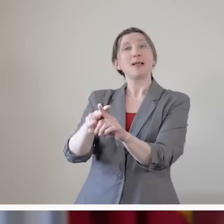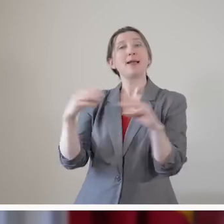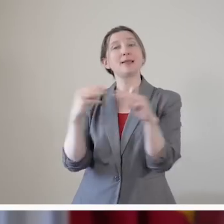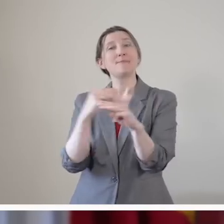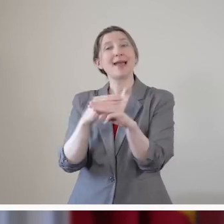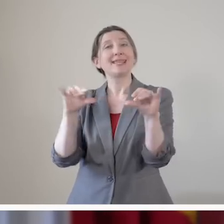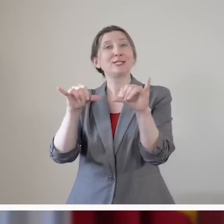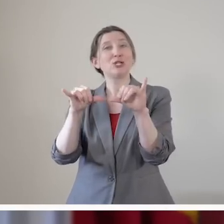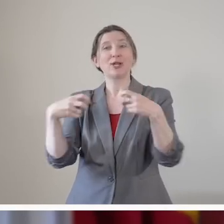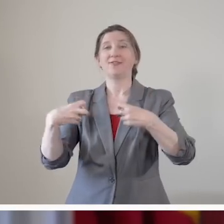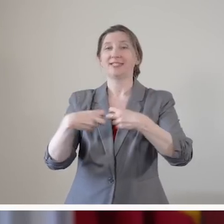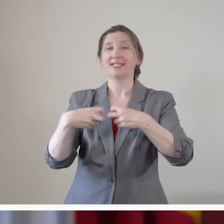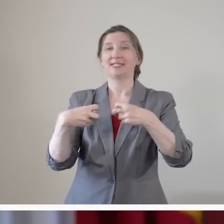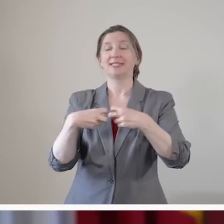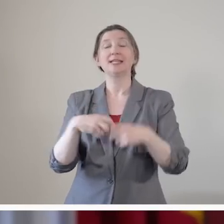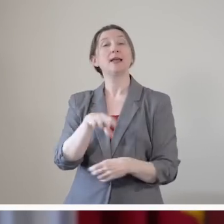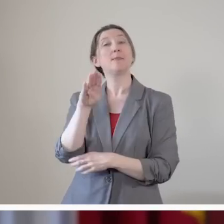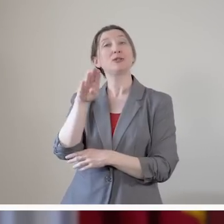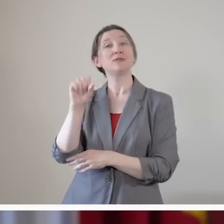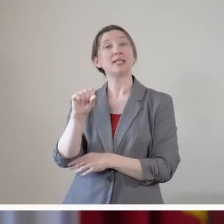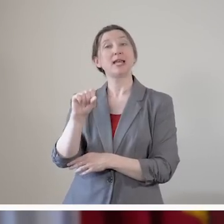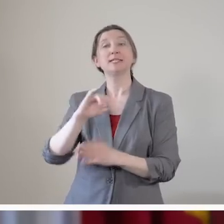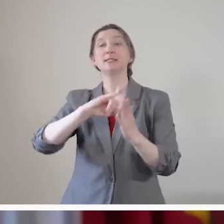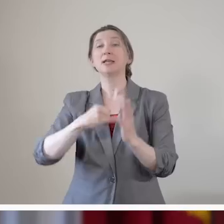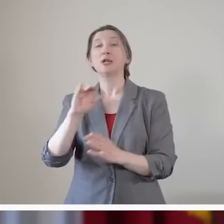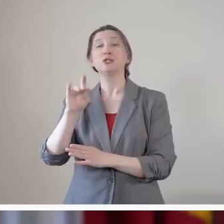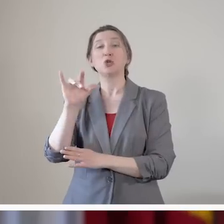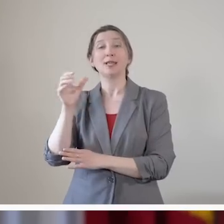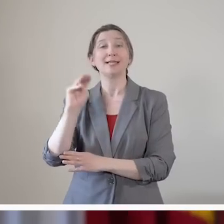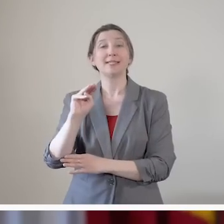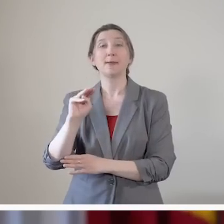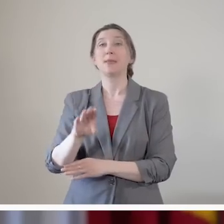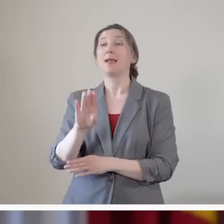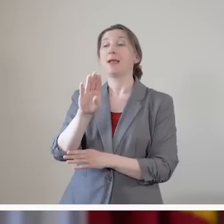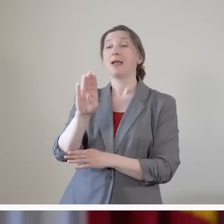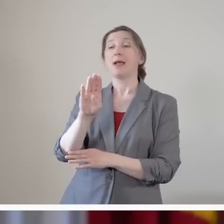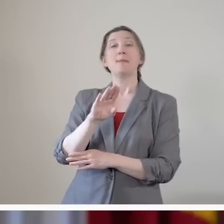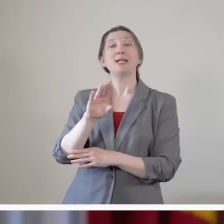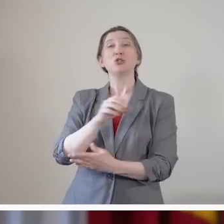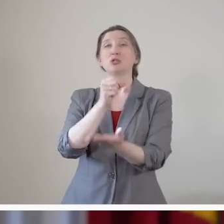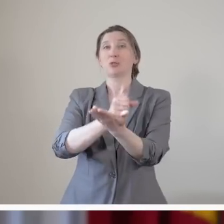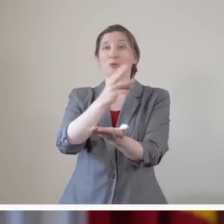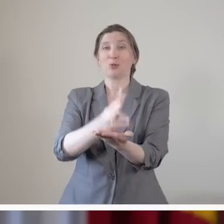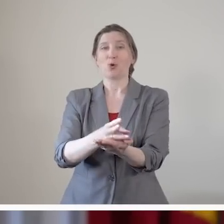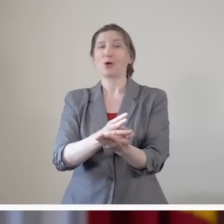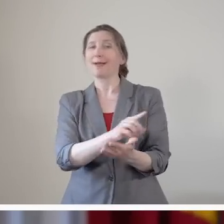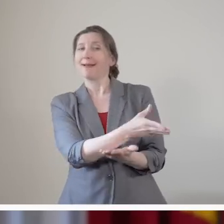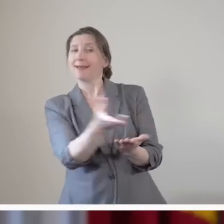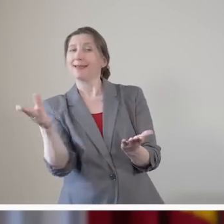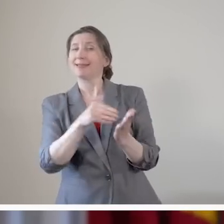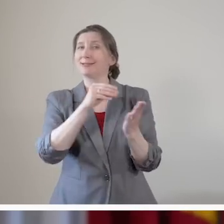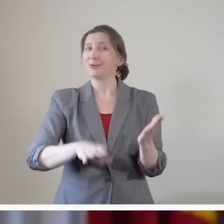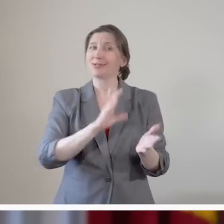Engineering, and Physics, Bachelor of Science, Journalism, Bachelor of Science, Social Work. These scholars have successfully completed the